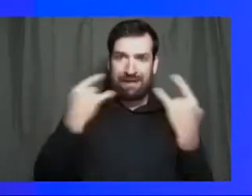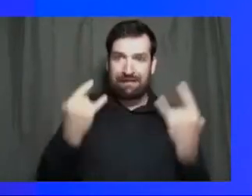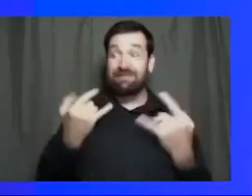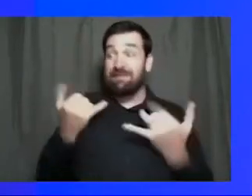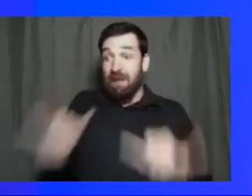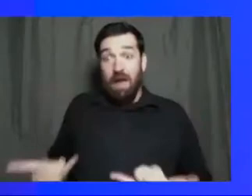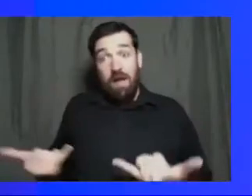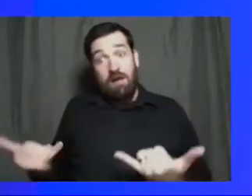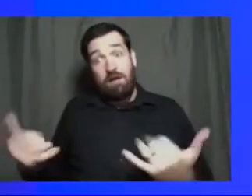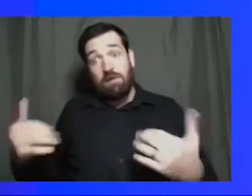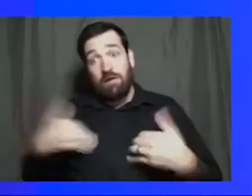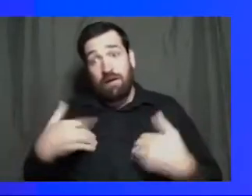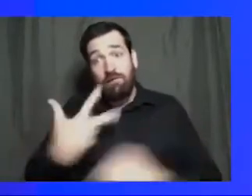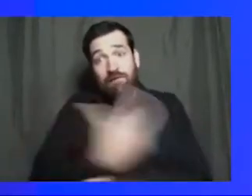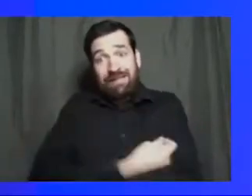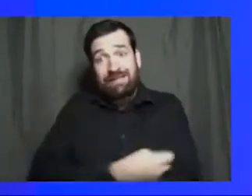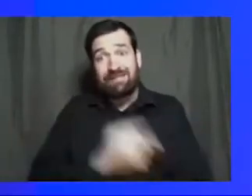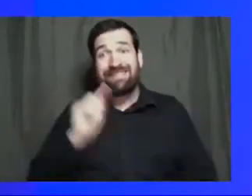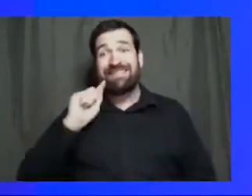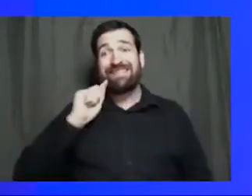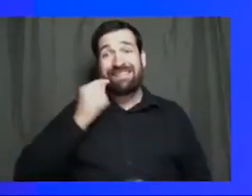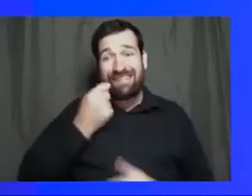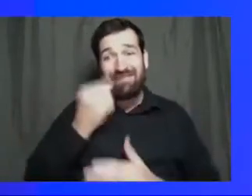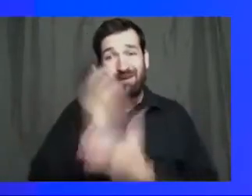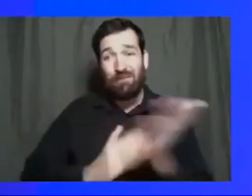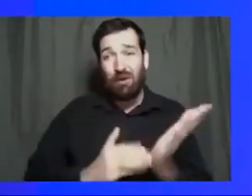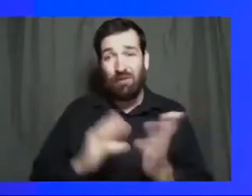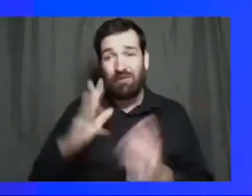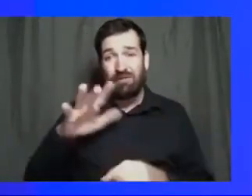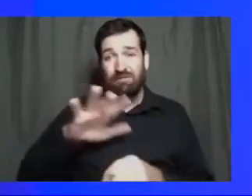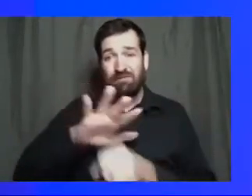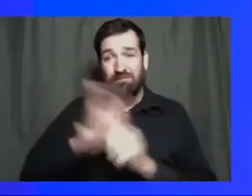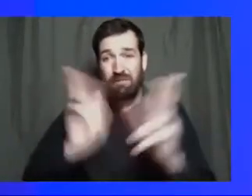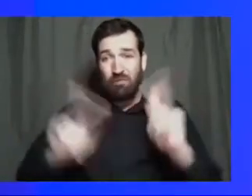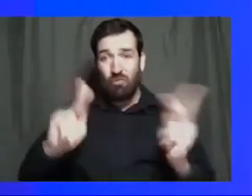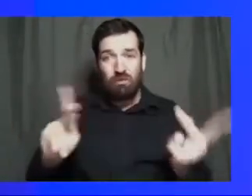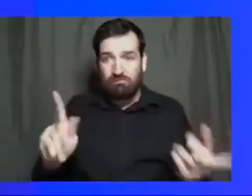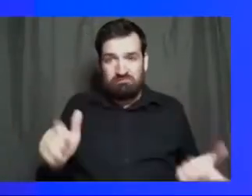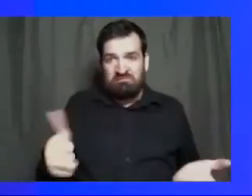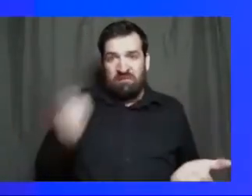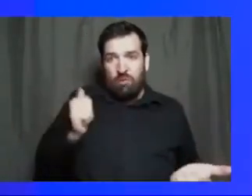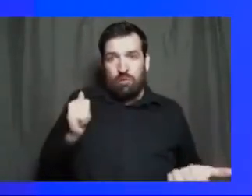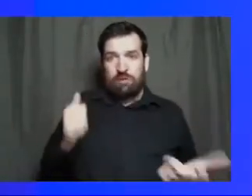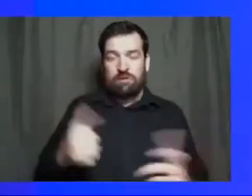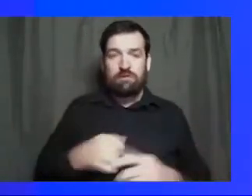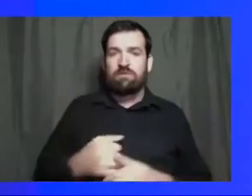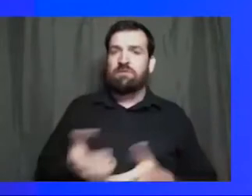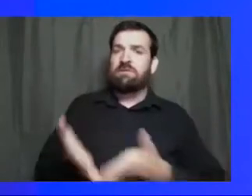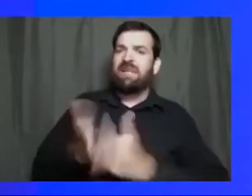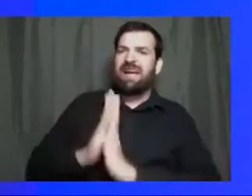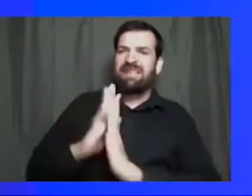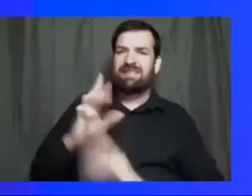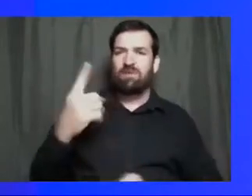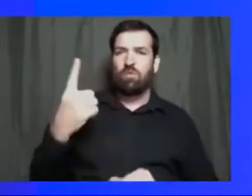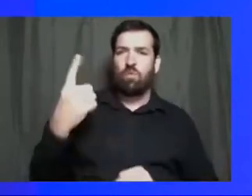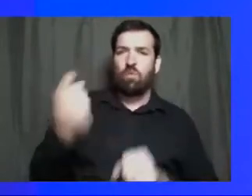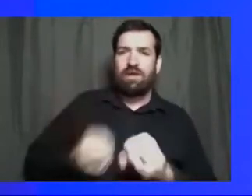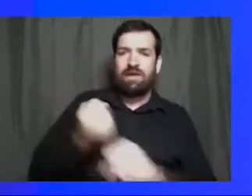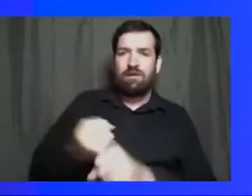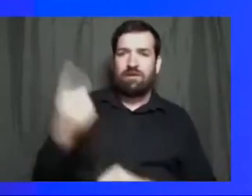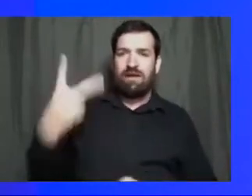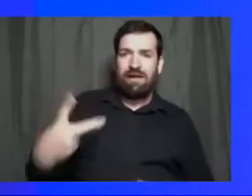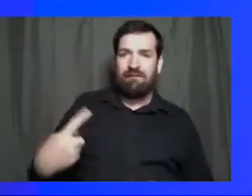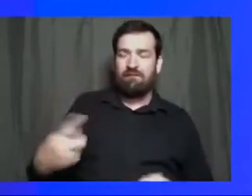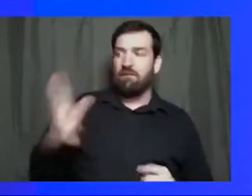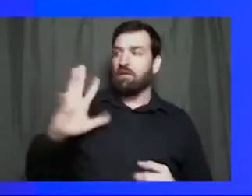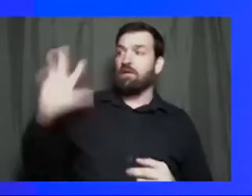percent of the population won't take. Right. So that's, if you'd asked me a year and a half ago, I thought we'd be at this point, I would have said,